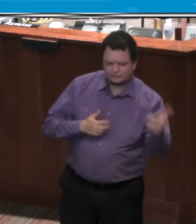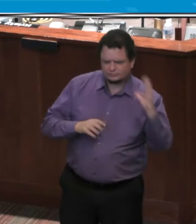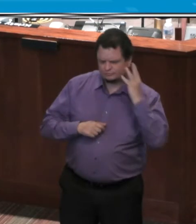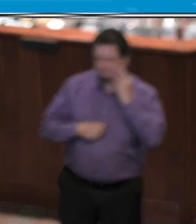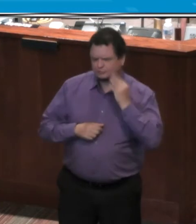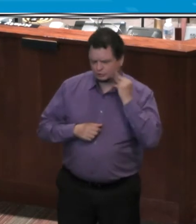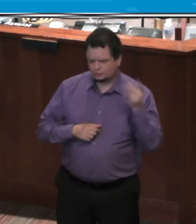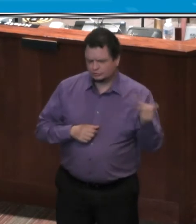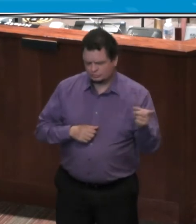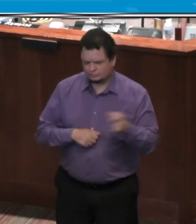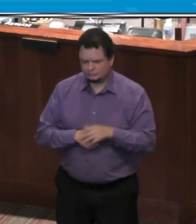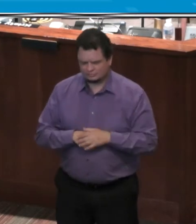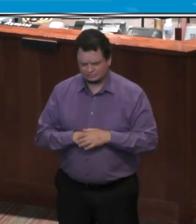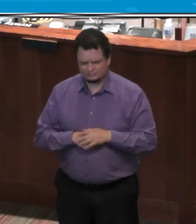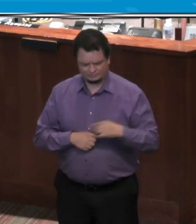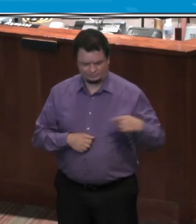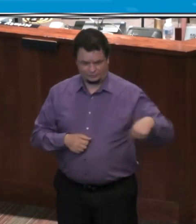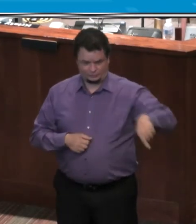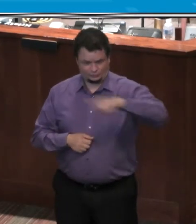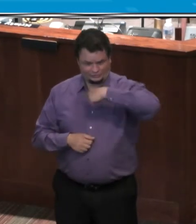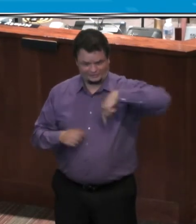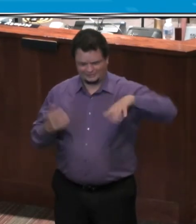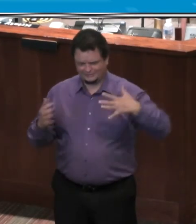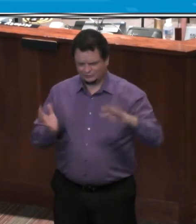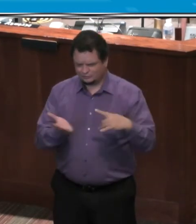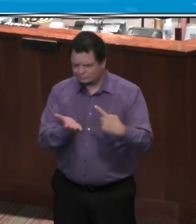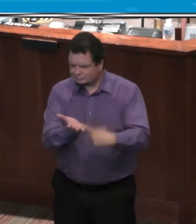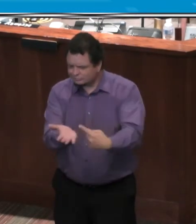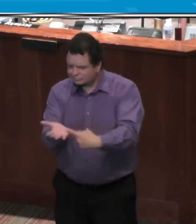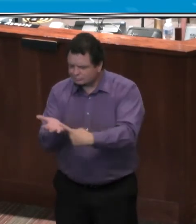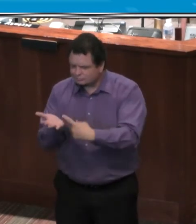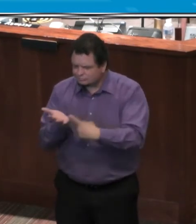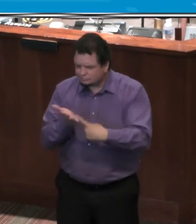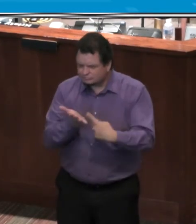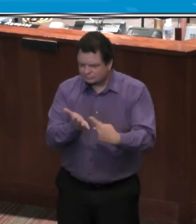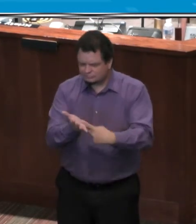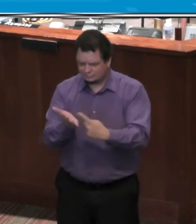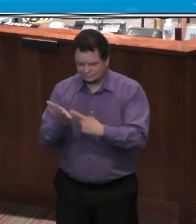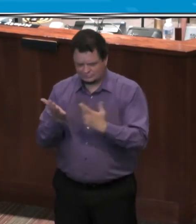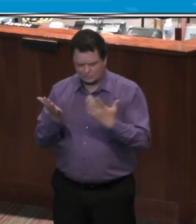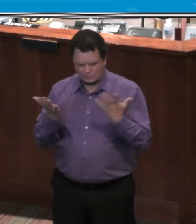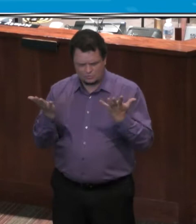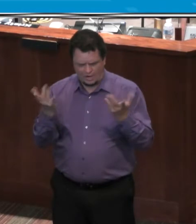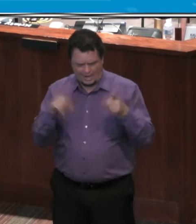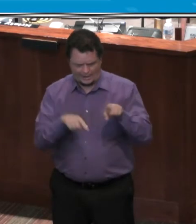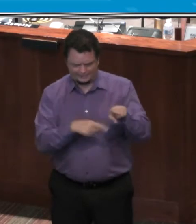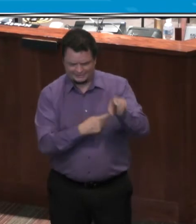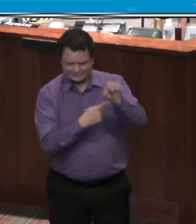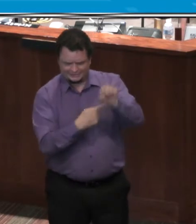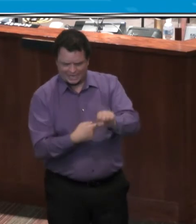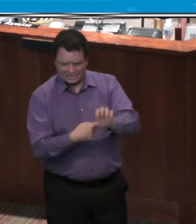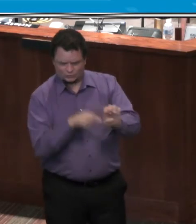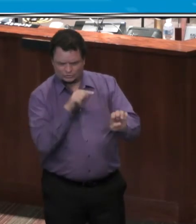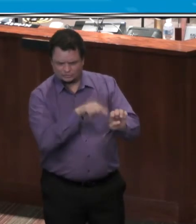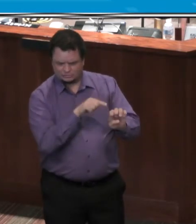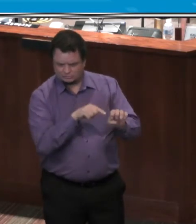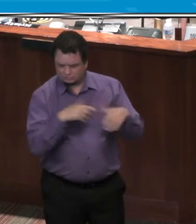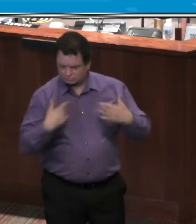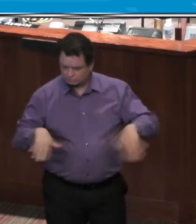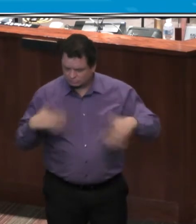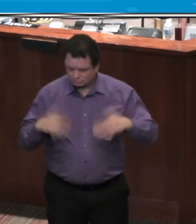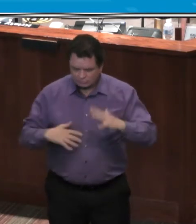have happened in Southeast, which are pretty amazing, specifically yesterday, City Council approved the $9